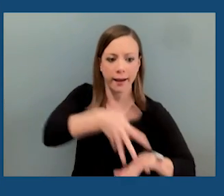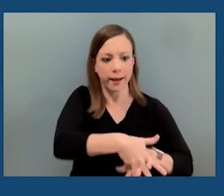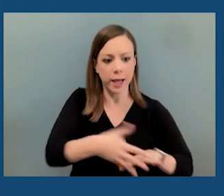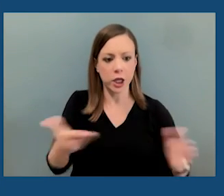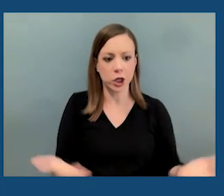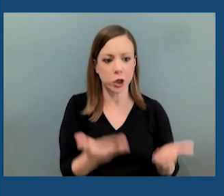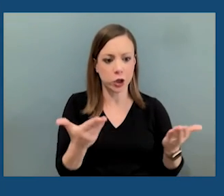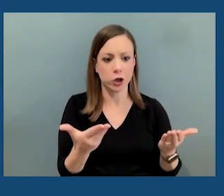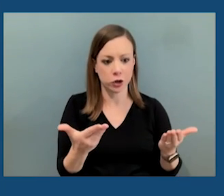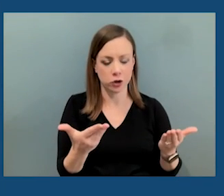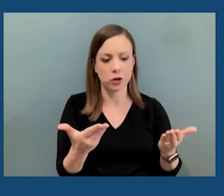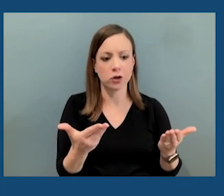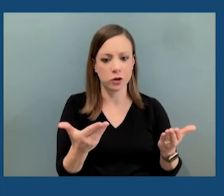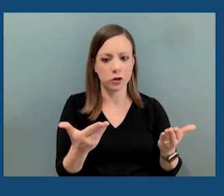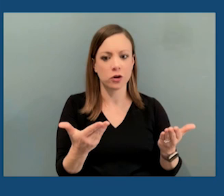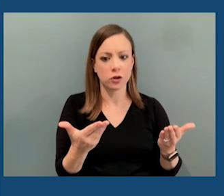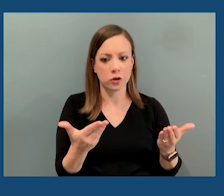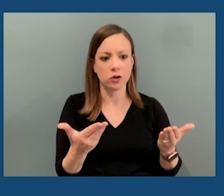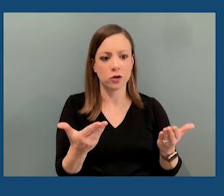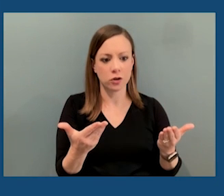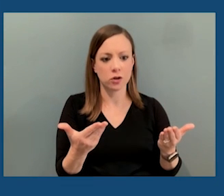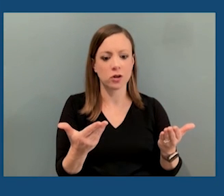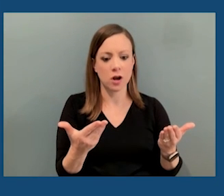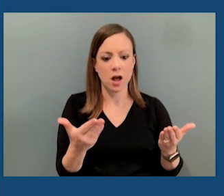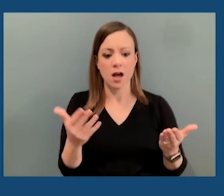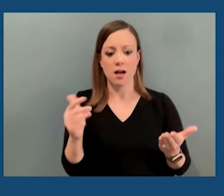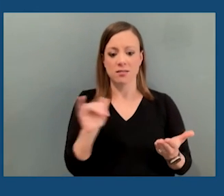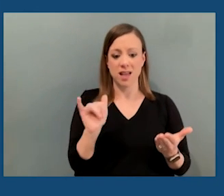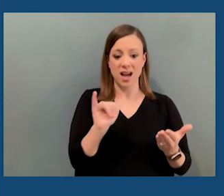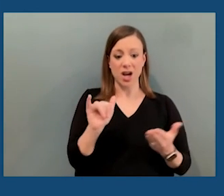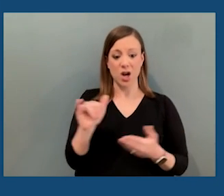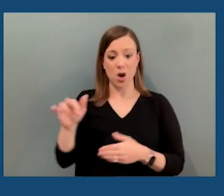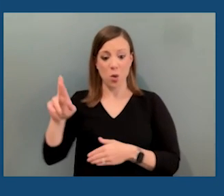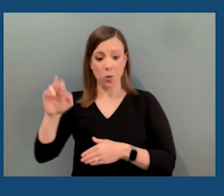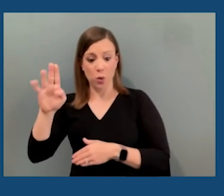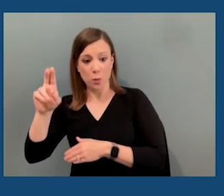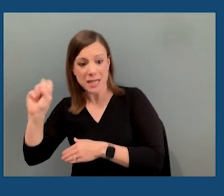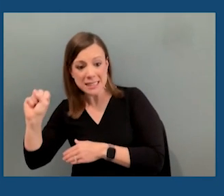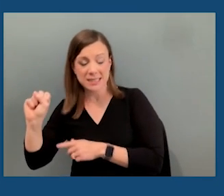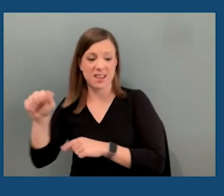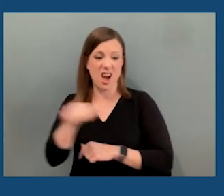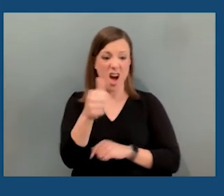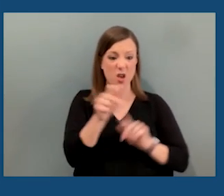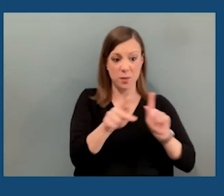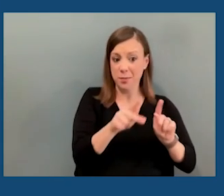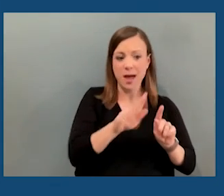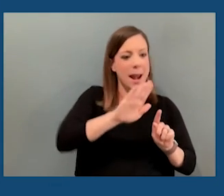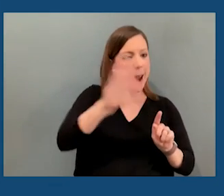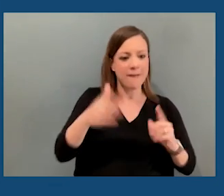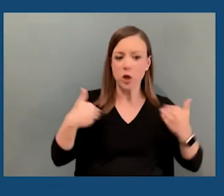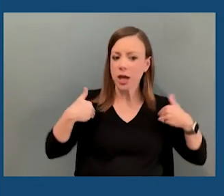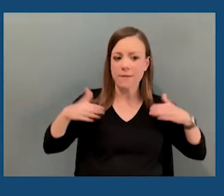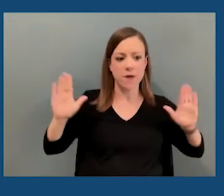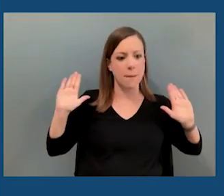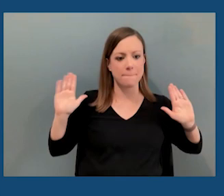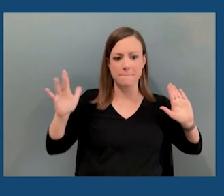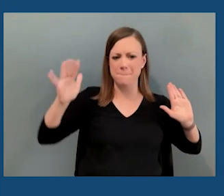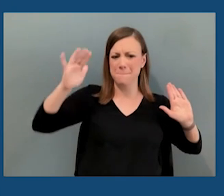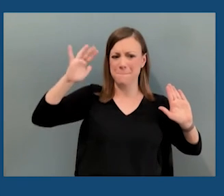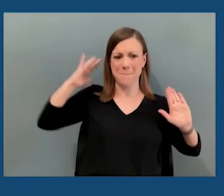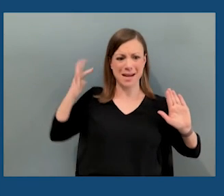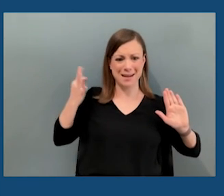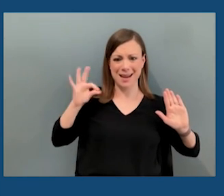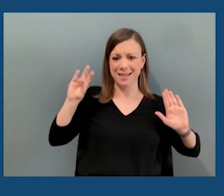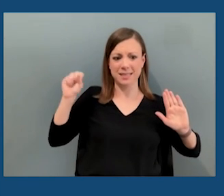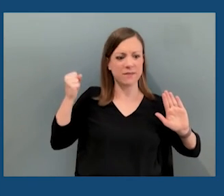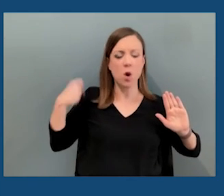like the Rudins and others never gave up on the city back in the dark days of the 1970s, we will never